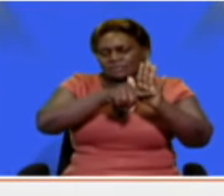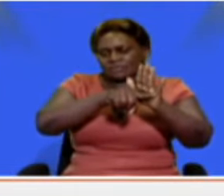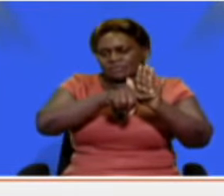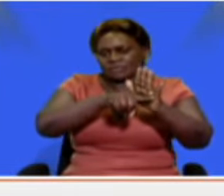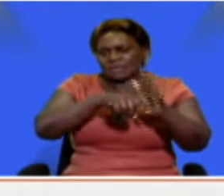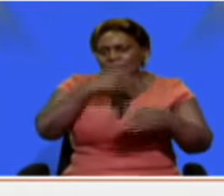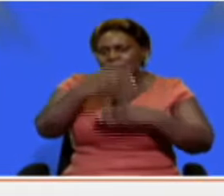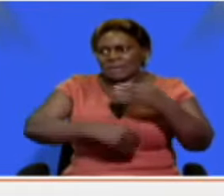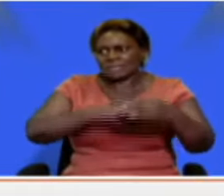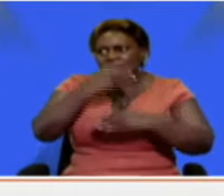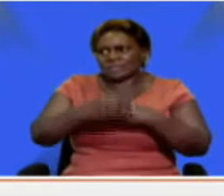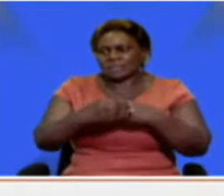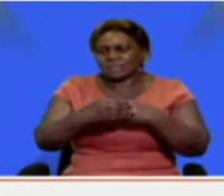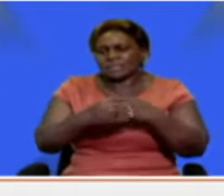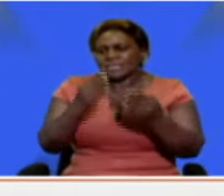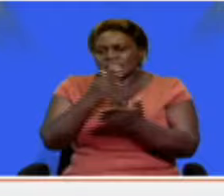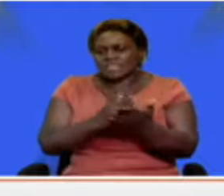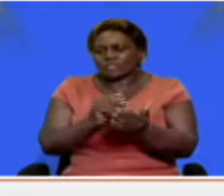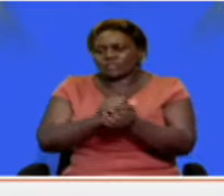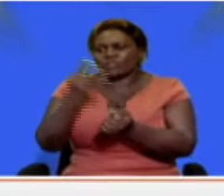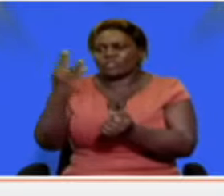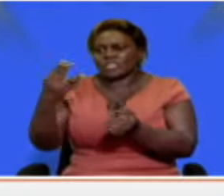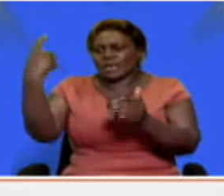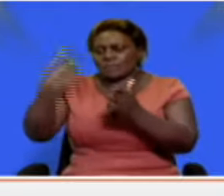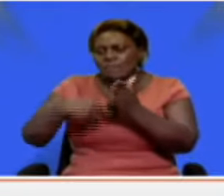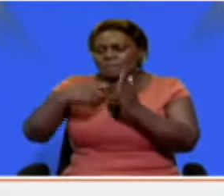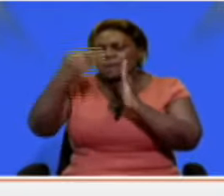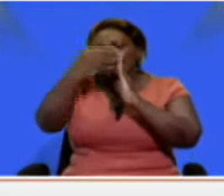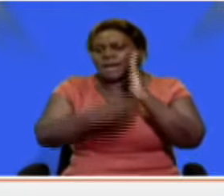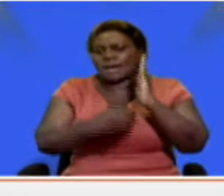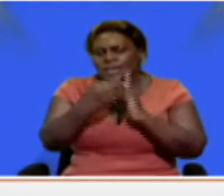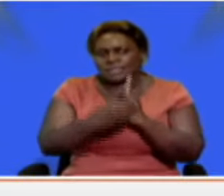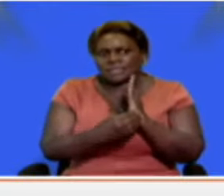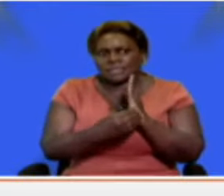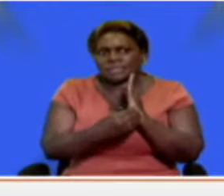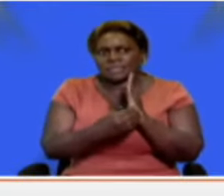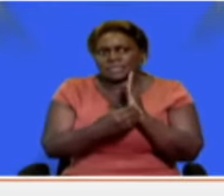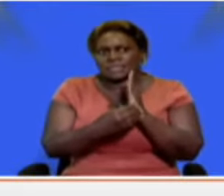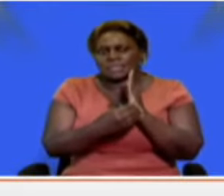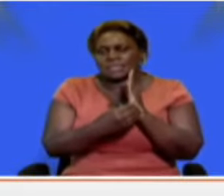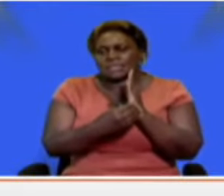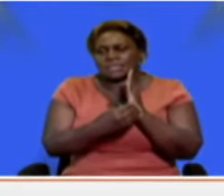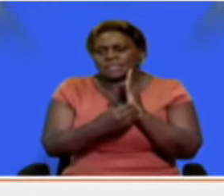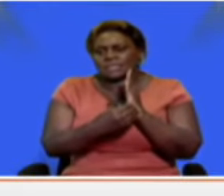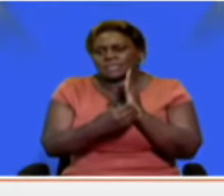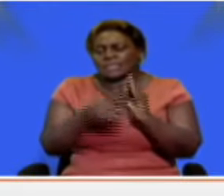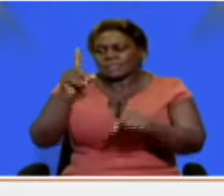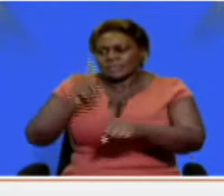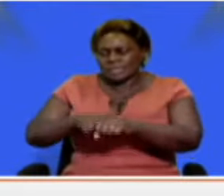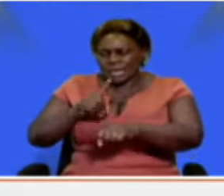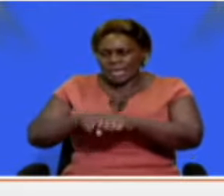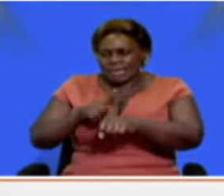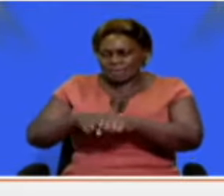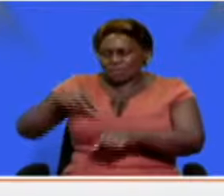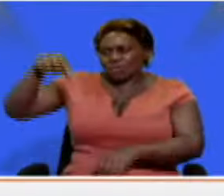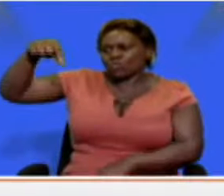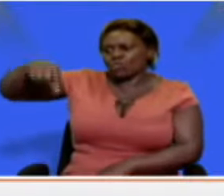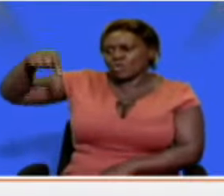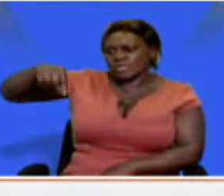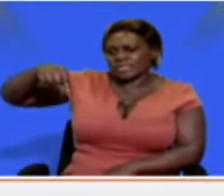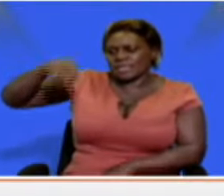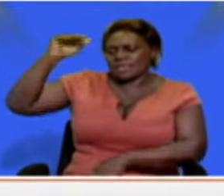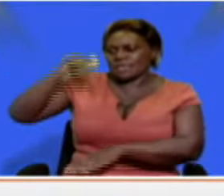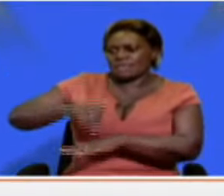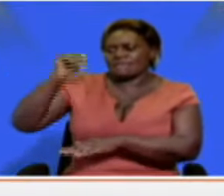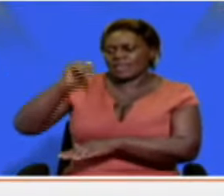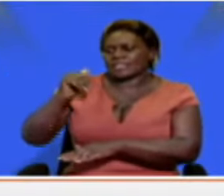is the deletion of Section 14 of the Excise Duty Act. That's extremely detrimental. When we quantify it, the net effect